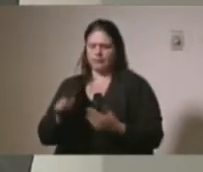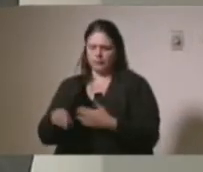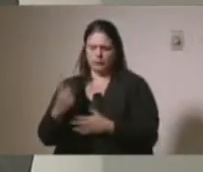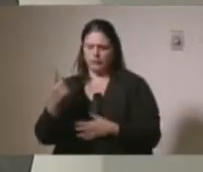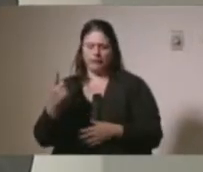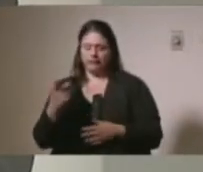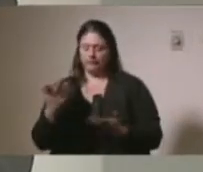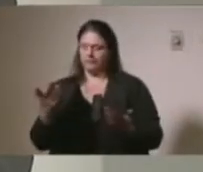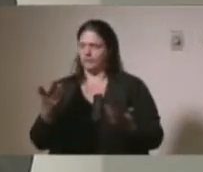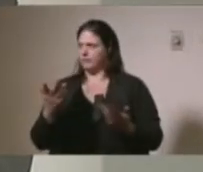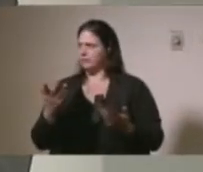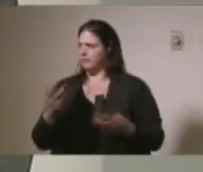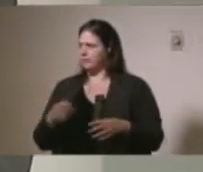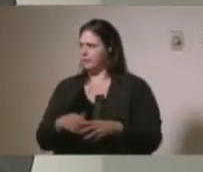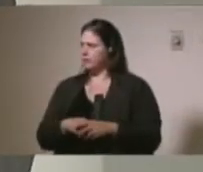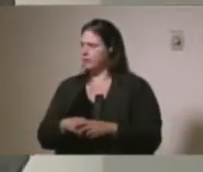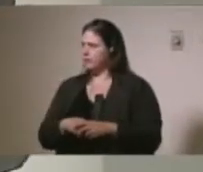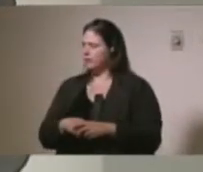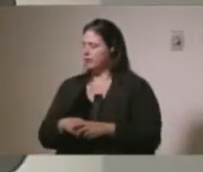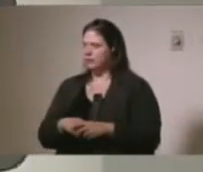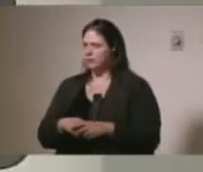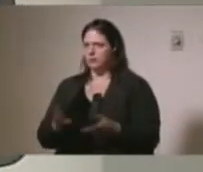days, for God's sake, don't,